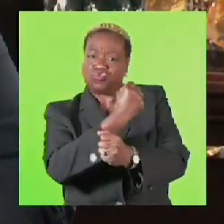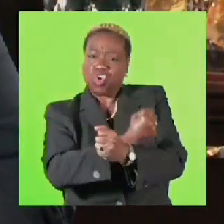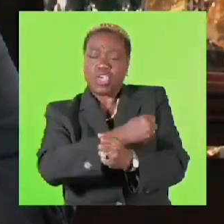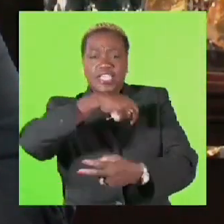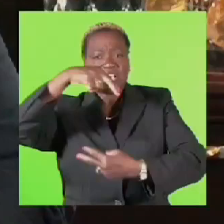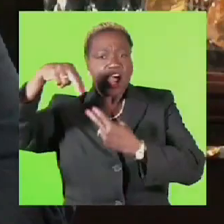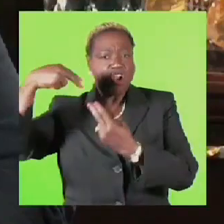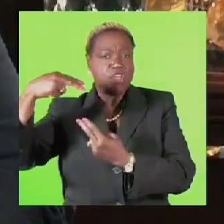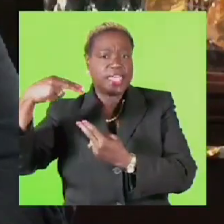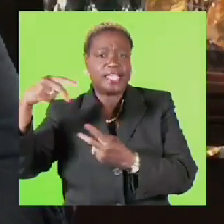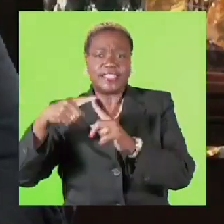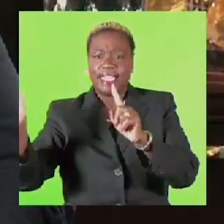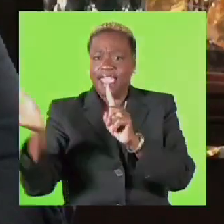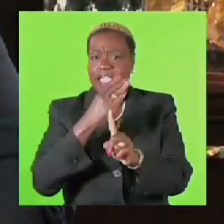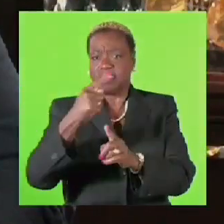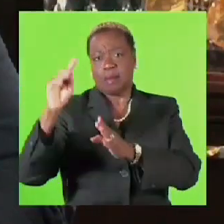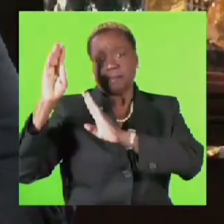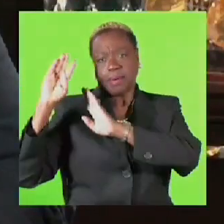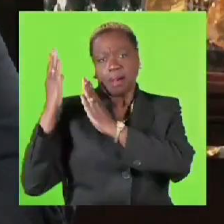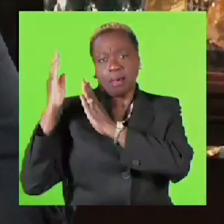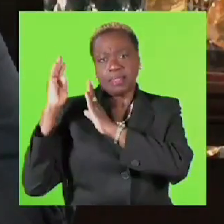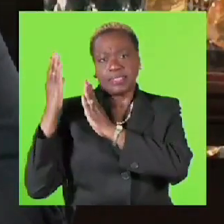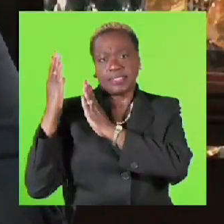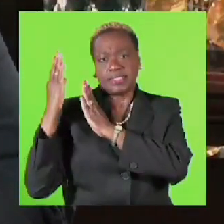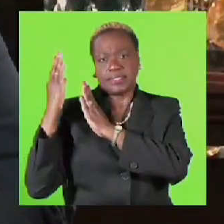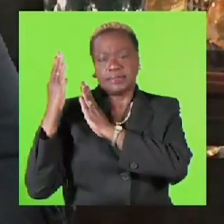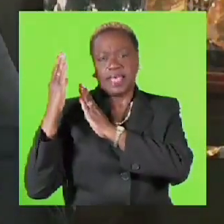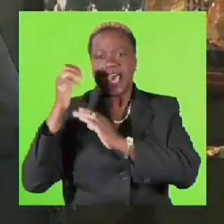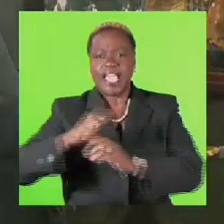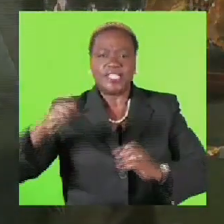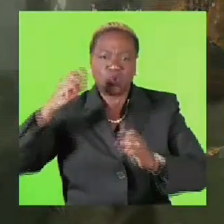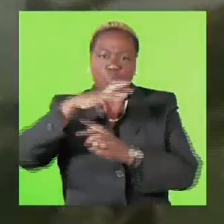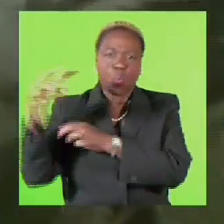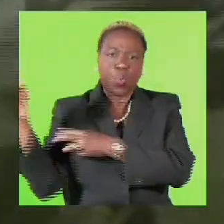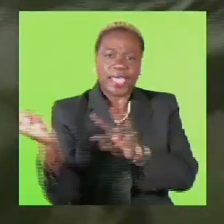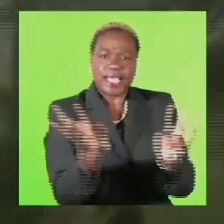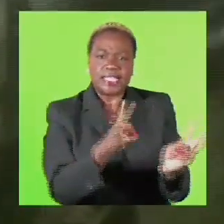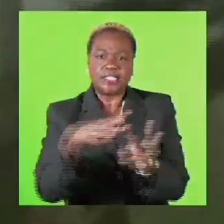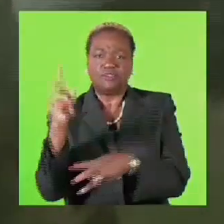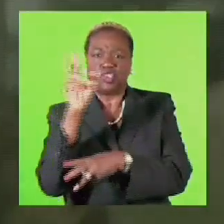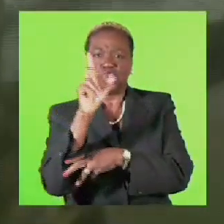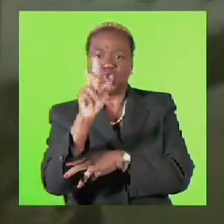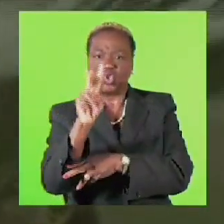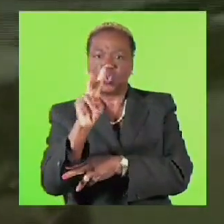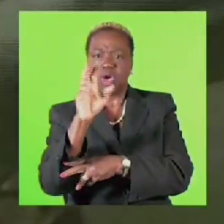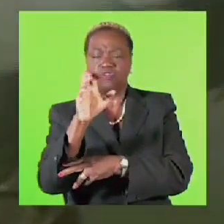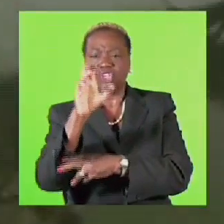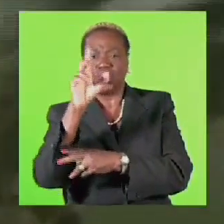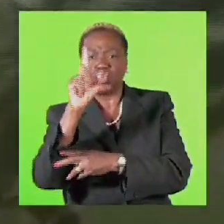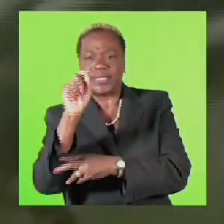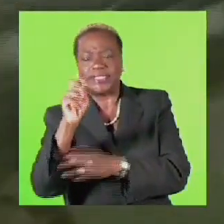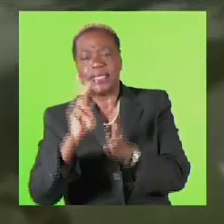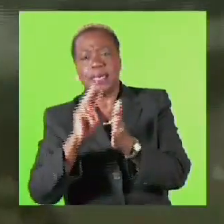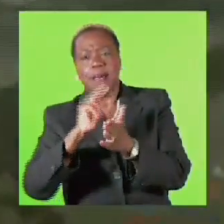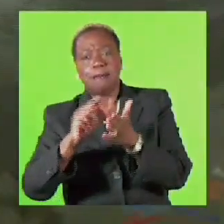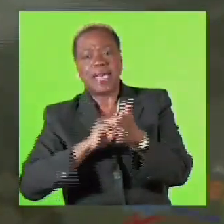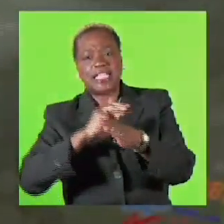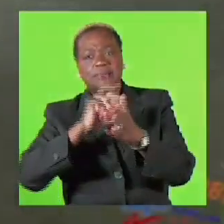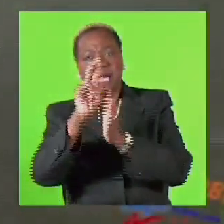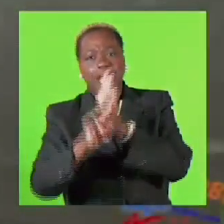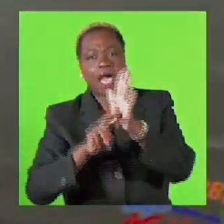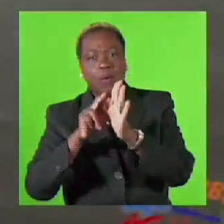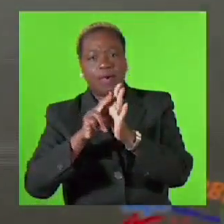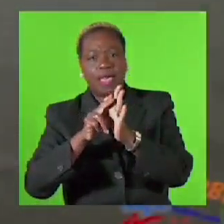strongest hurricane to hit the Bahamas. Its gust of 220 miles per hour